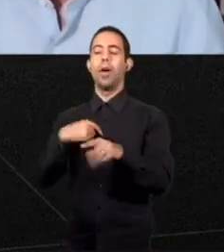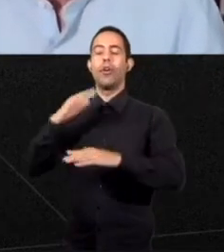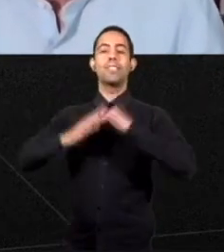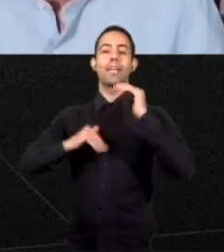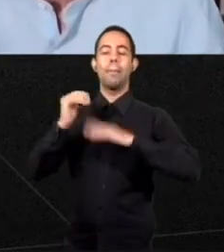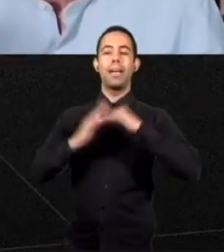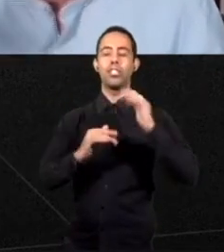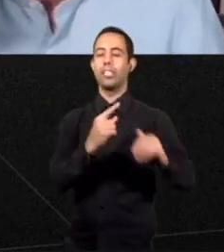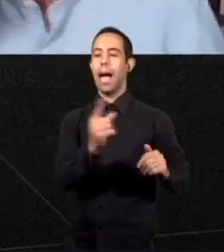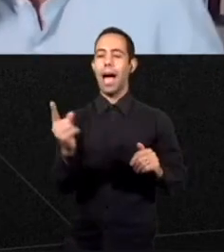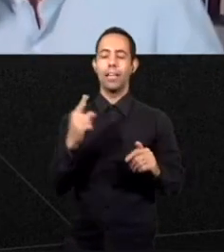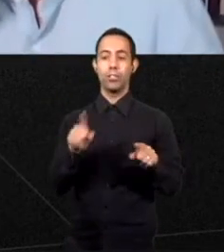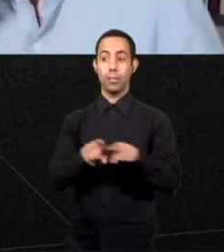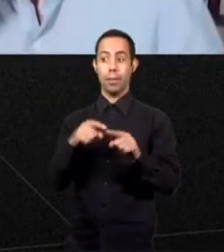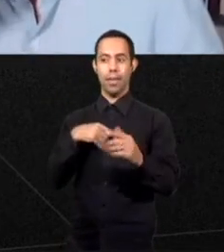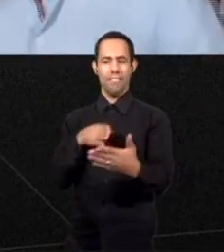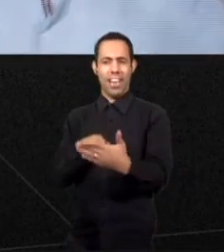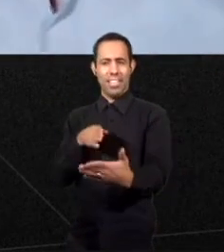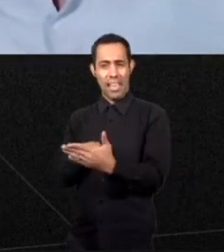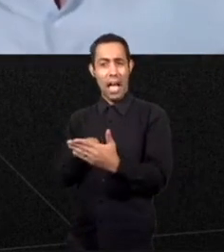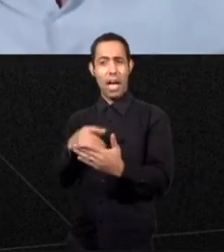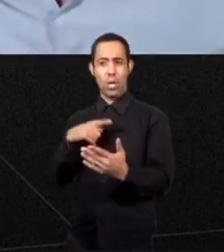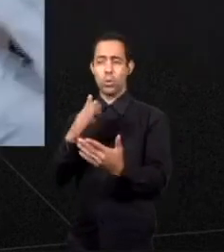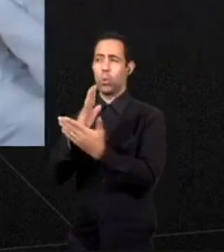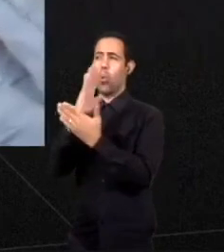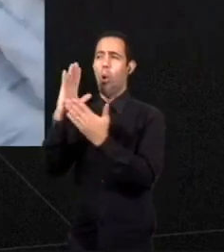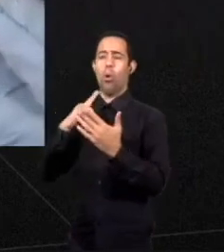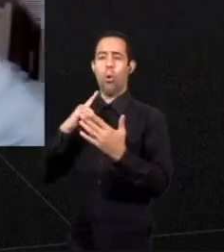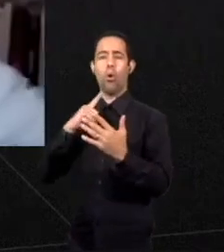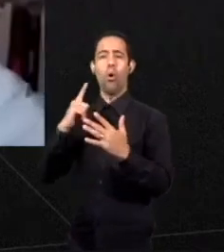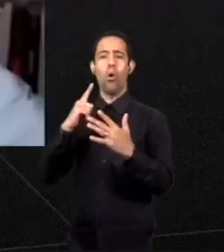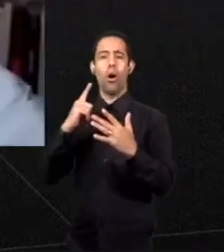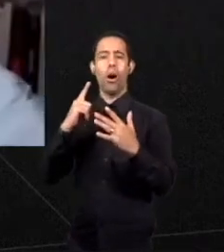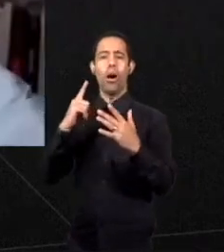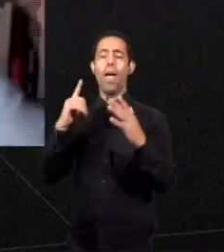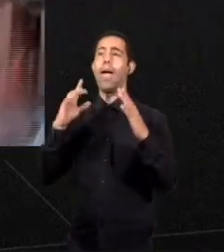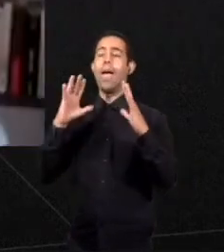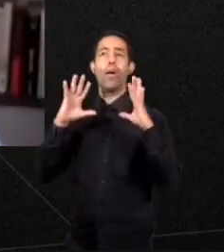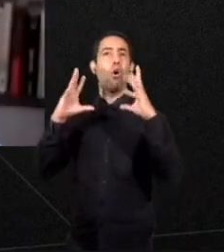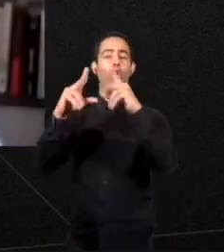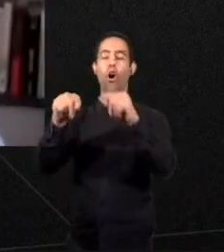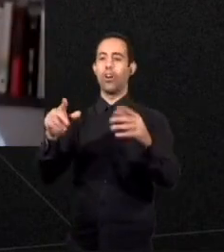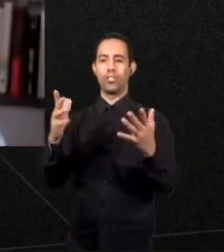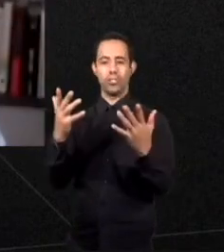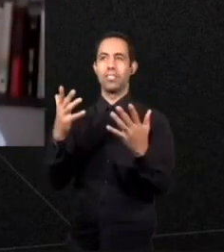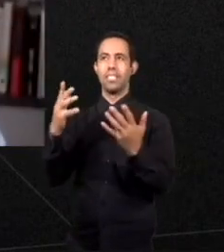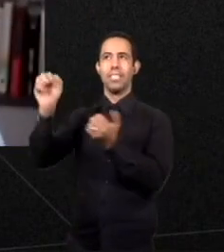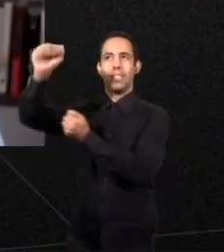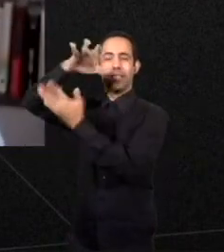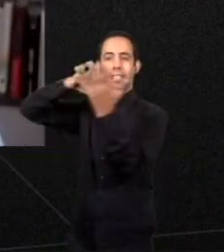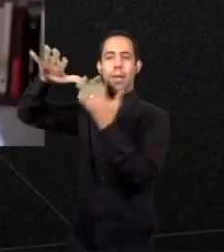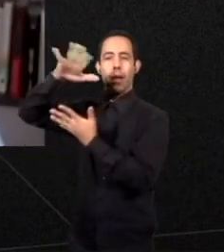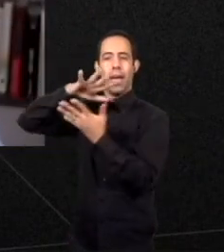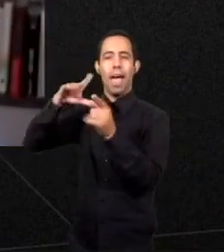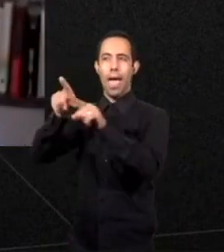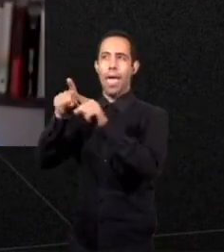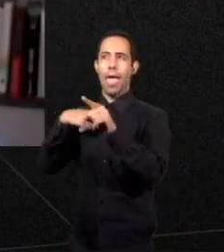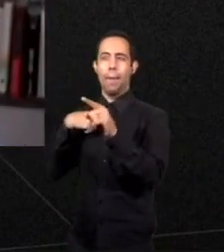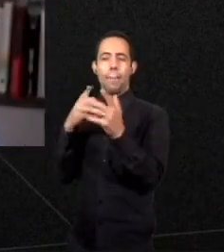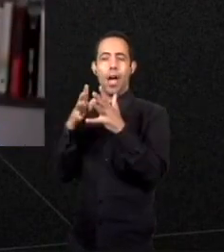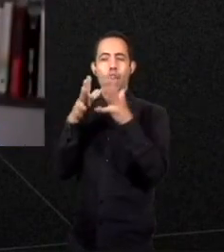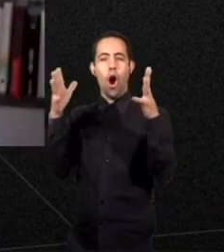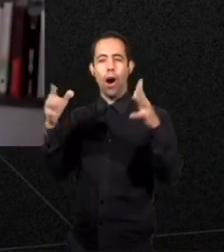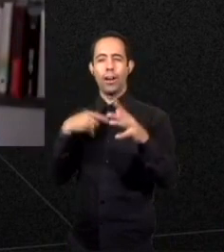ecological collapse and climate change. You know, climate change is much bigger than COVID. It's much more complicated